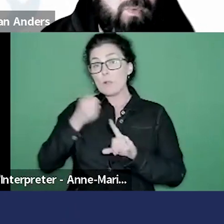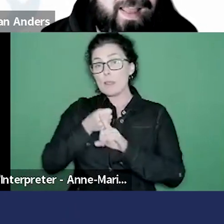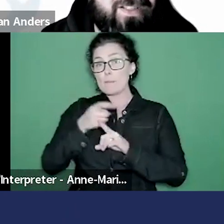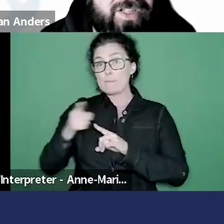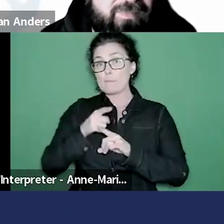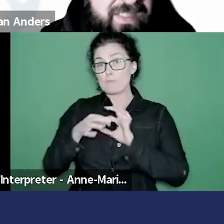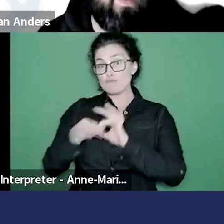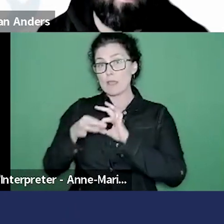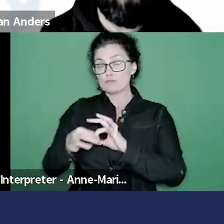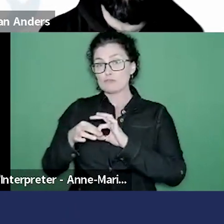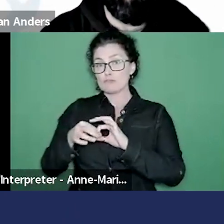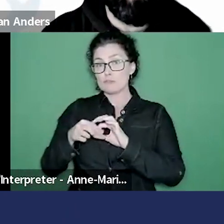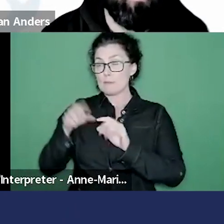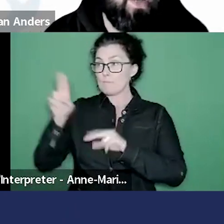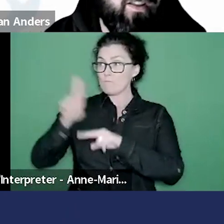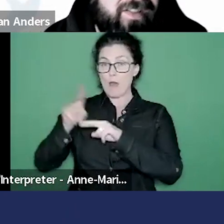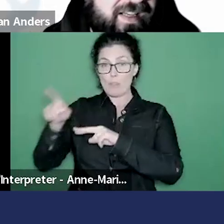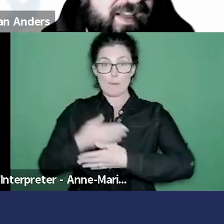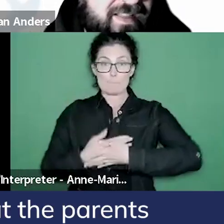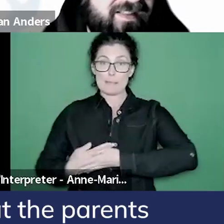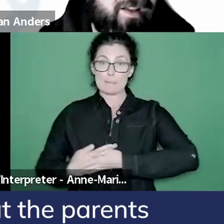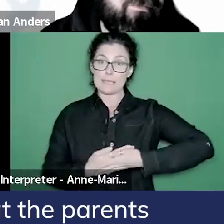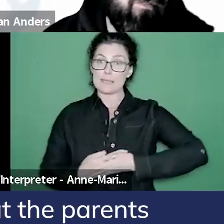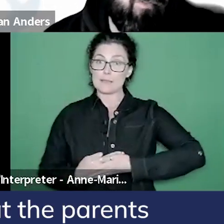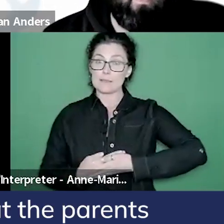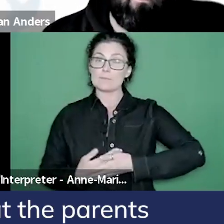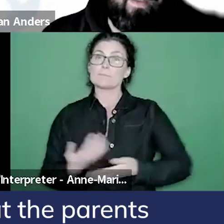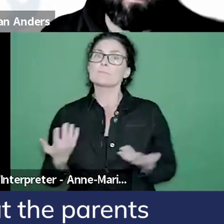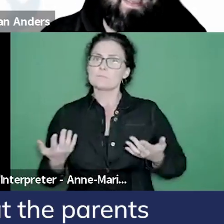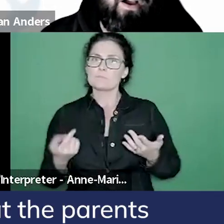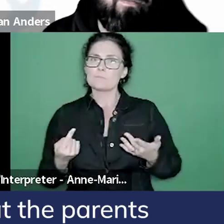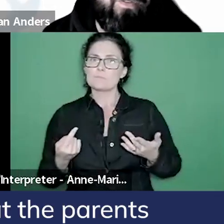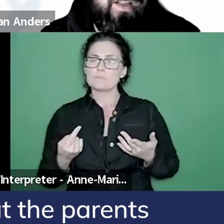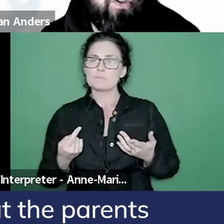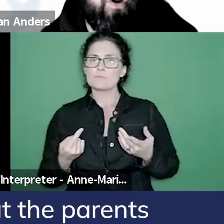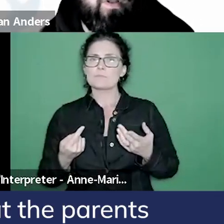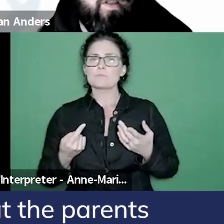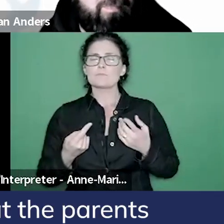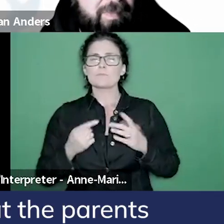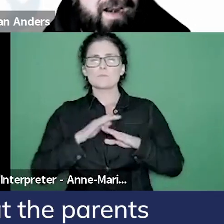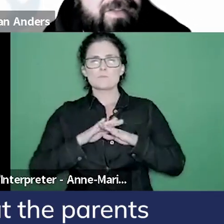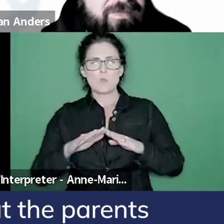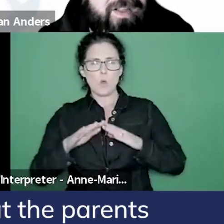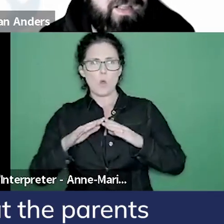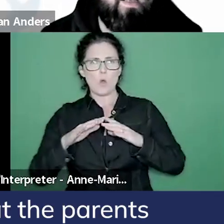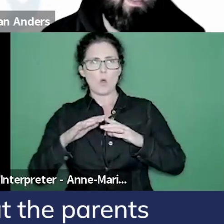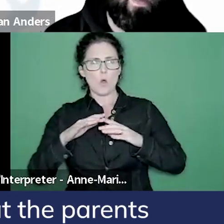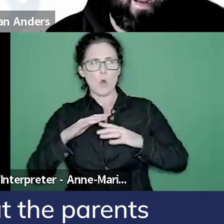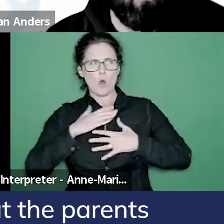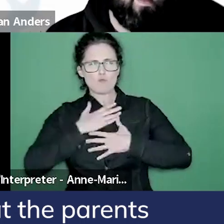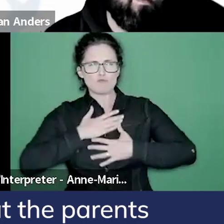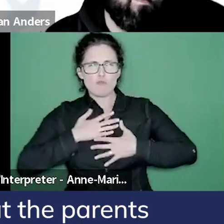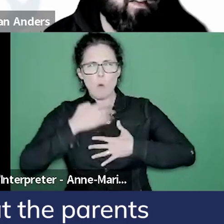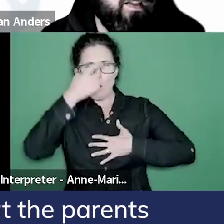And while that's not specifically the trauma on the child, it's a ripple effect, I think, of the trauma that the parents are